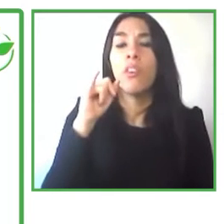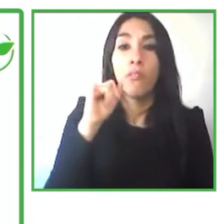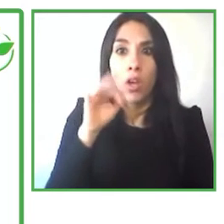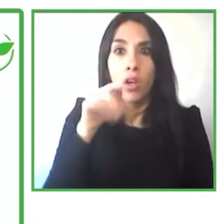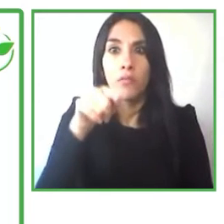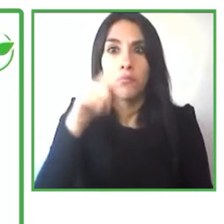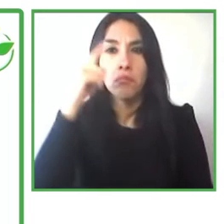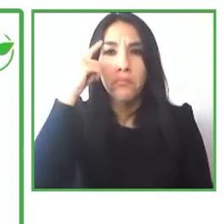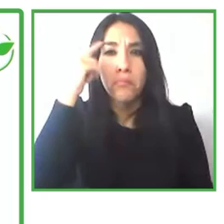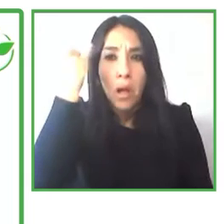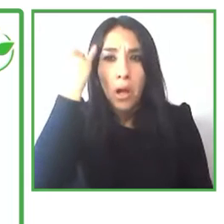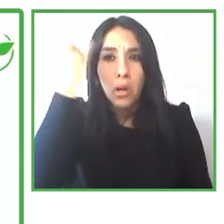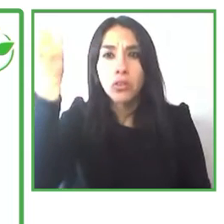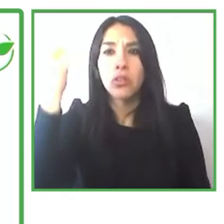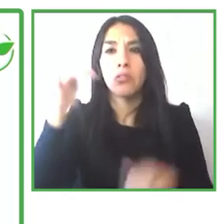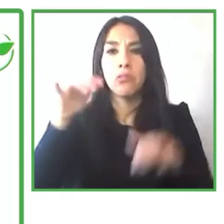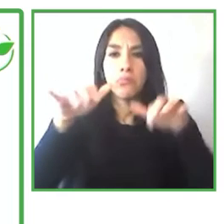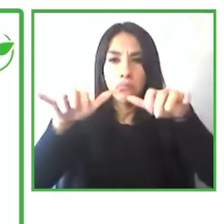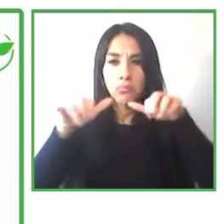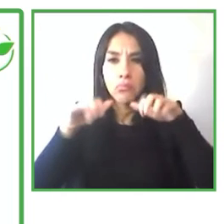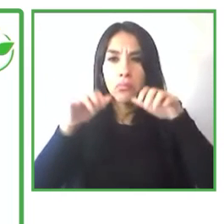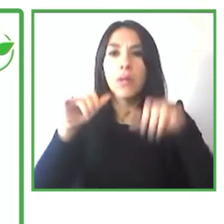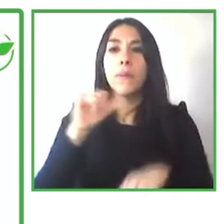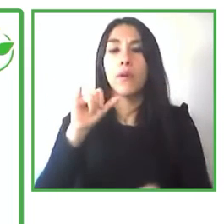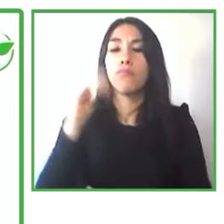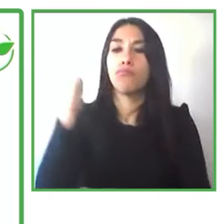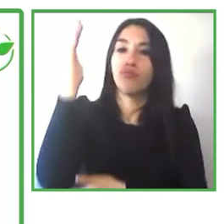topics. Some might be seen as